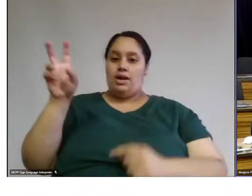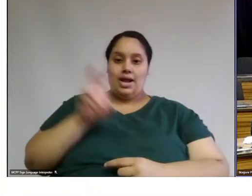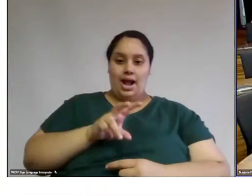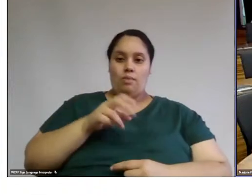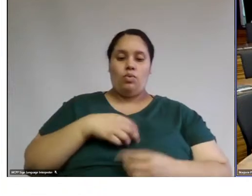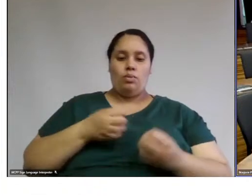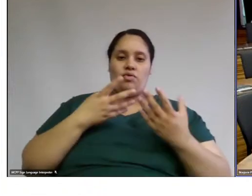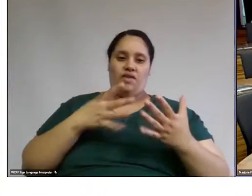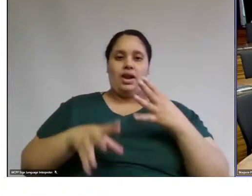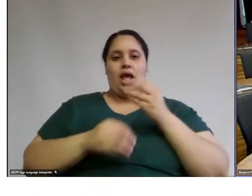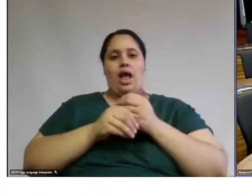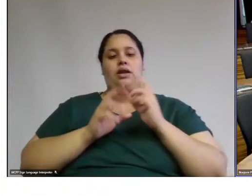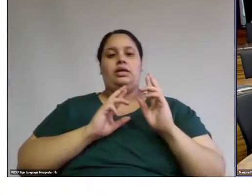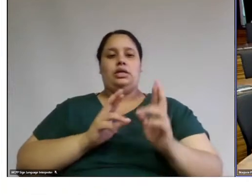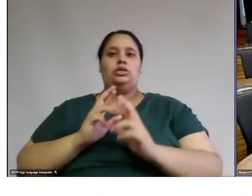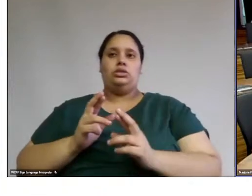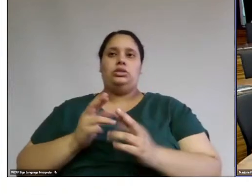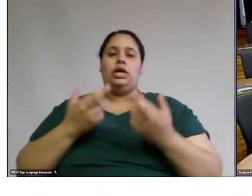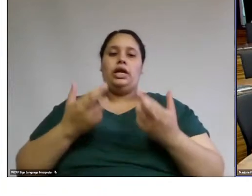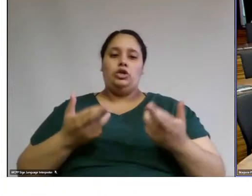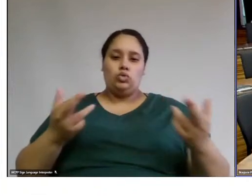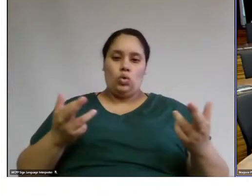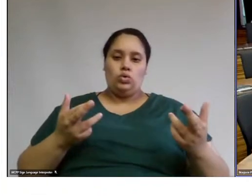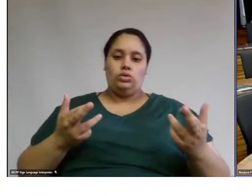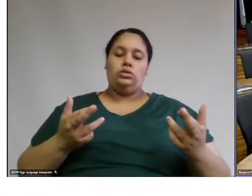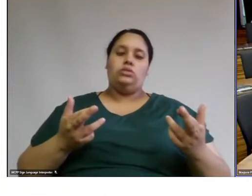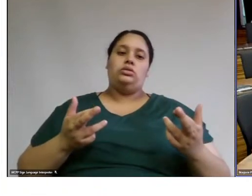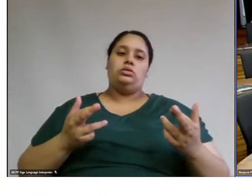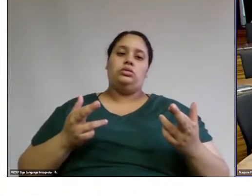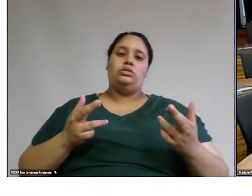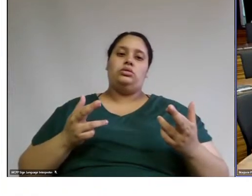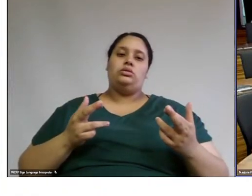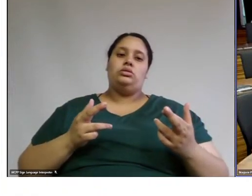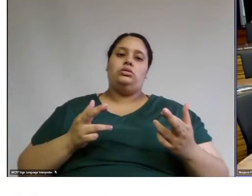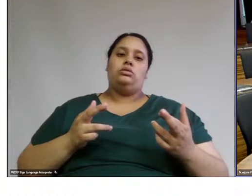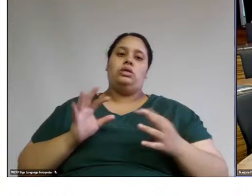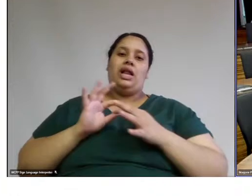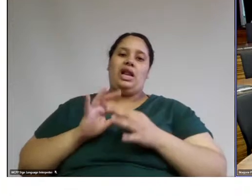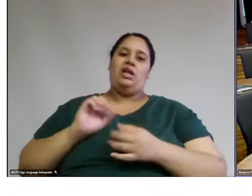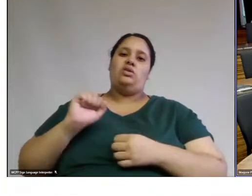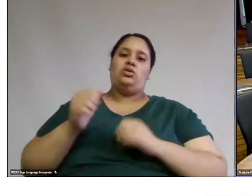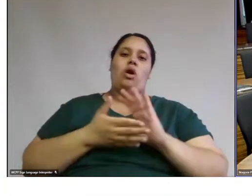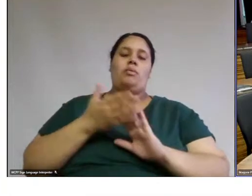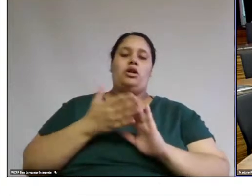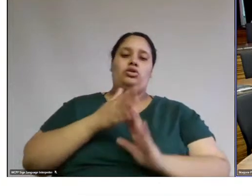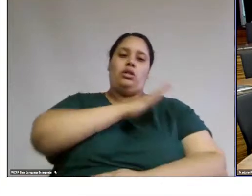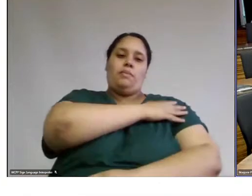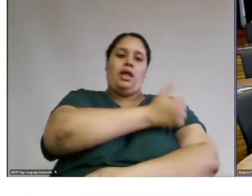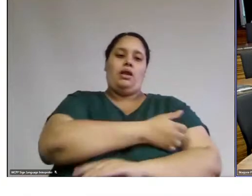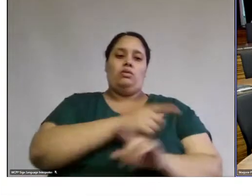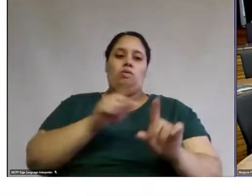additional resources in terms of that particular operational matter as well.